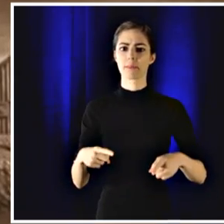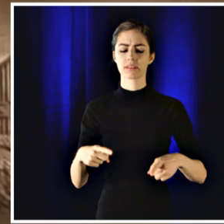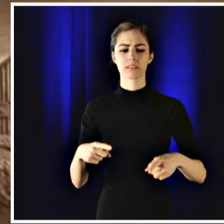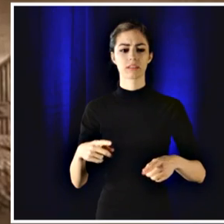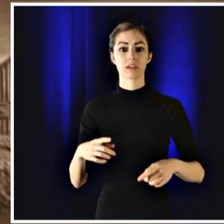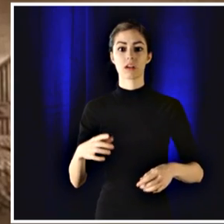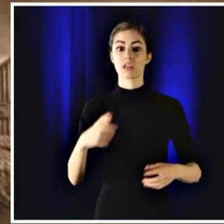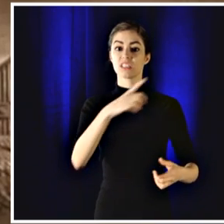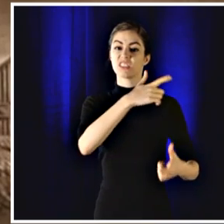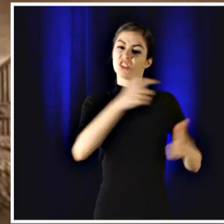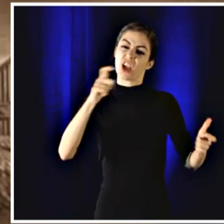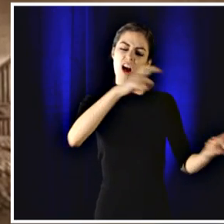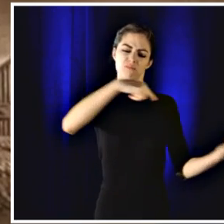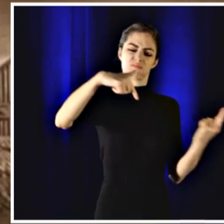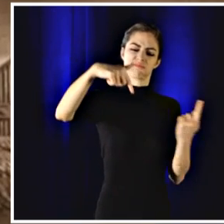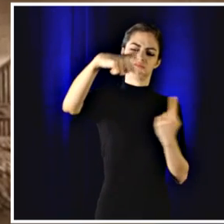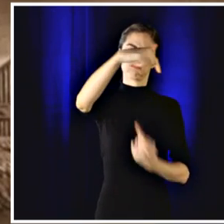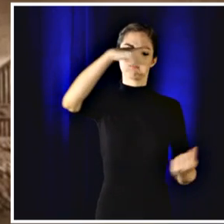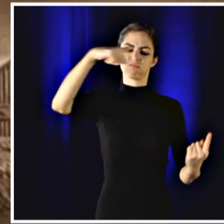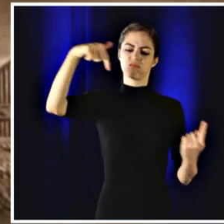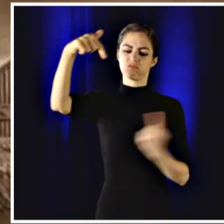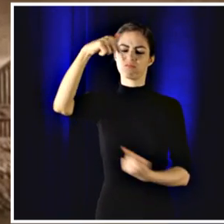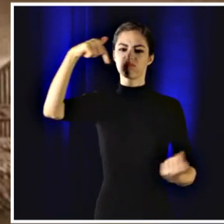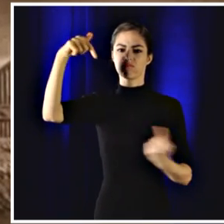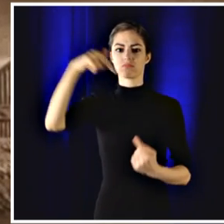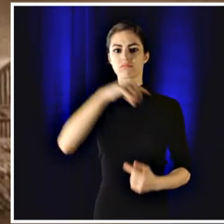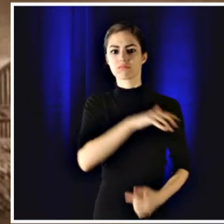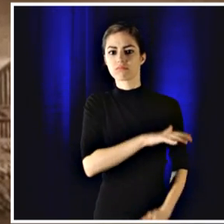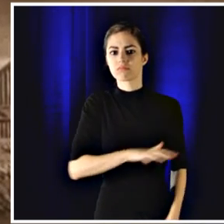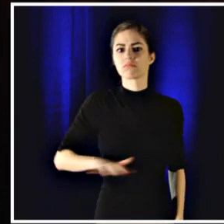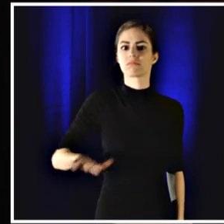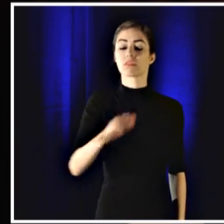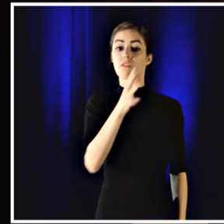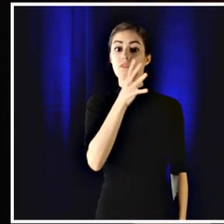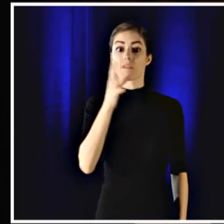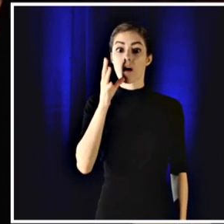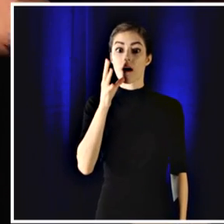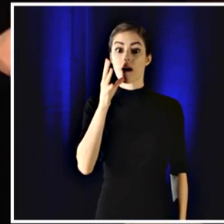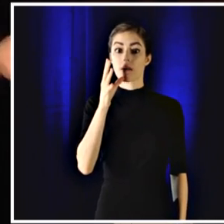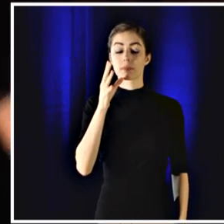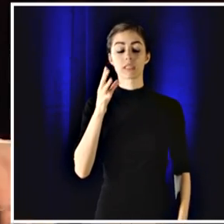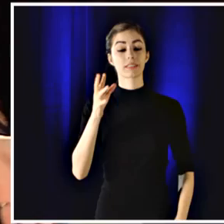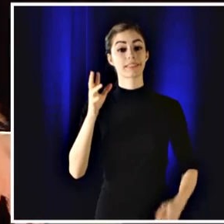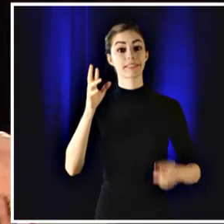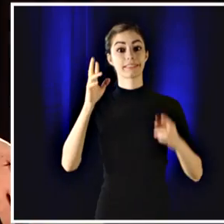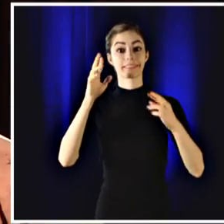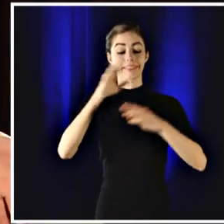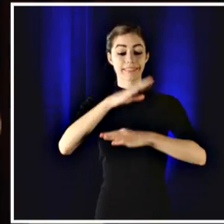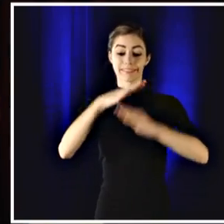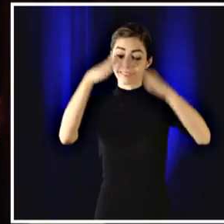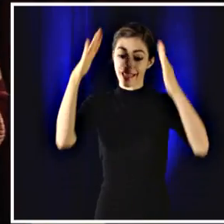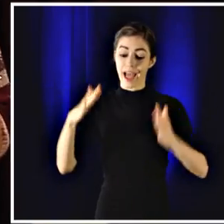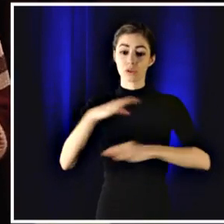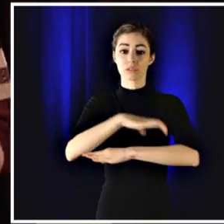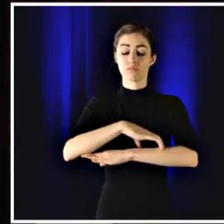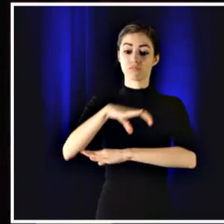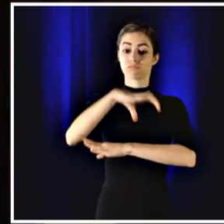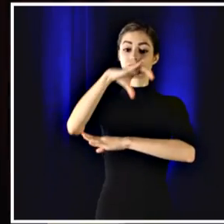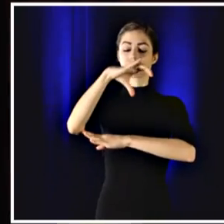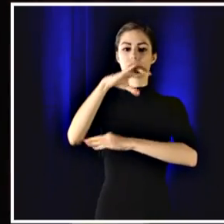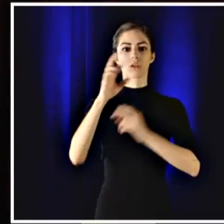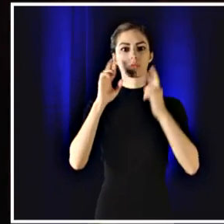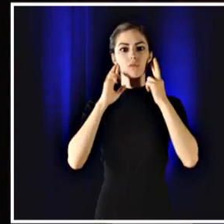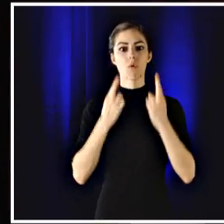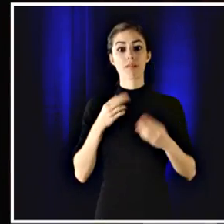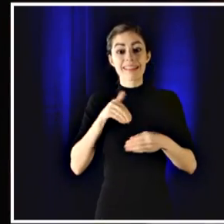off of its foundation and tossed it into the air, with Dorothy inside of it. Dorothy happened to fall asleep during this, but when she woke